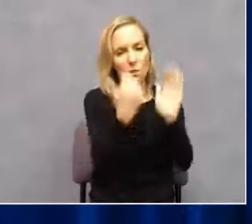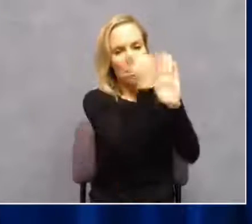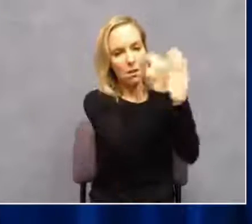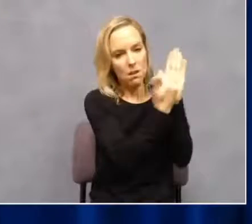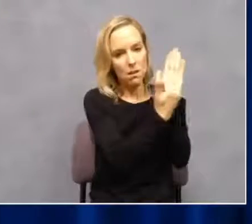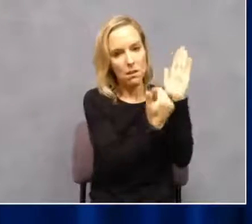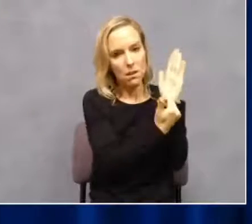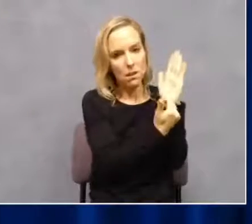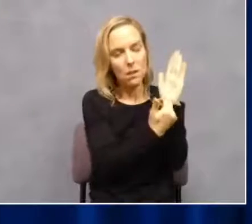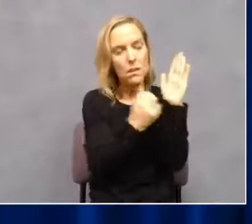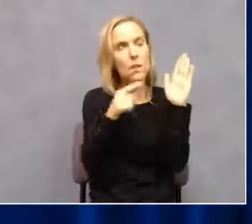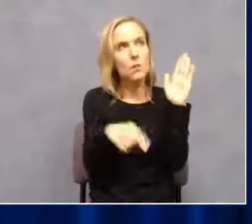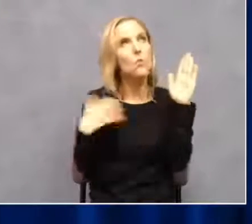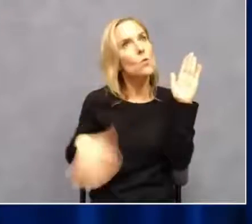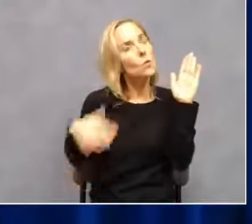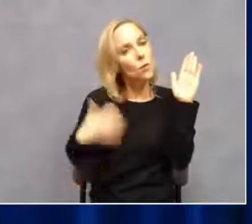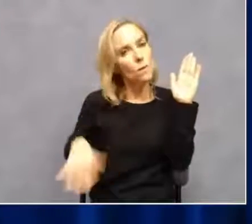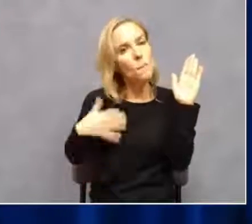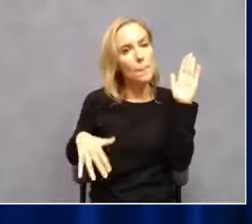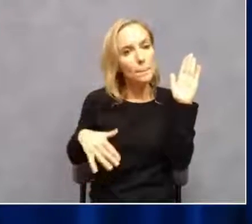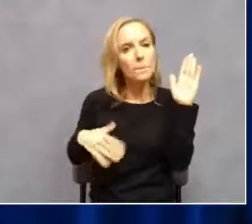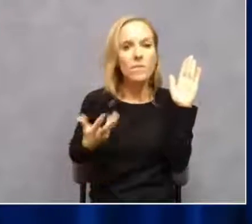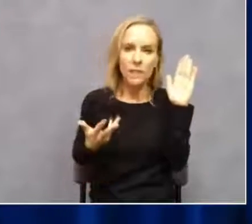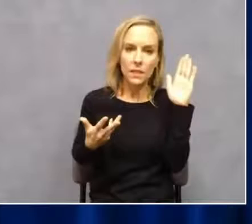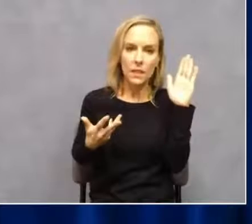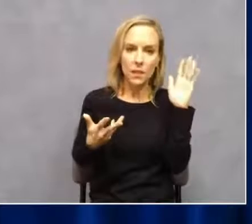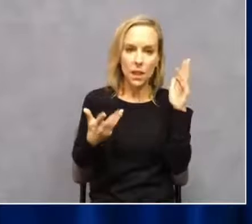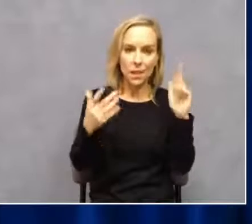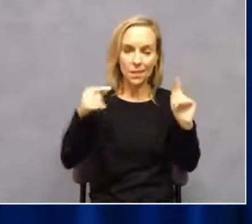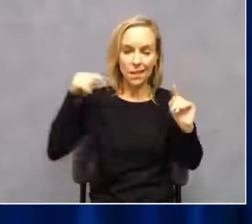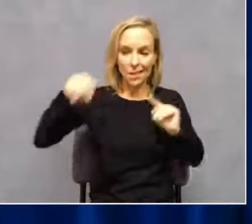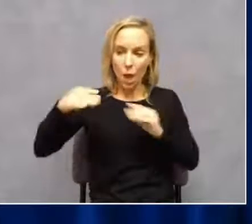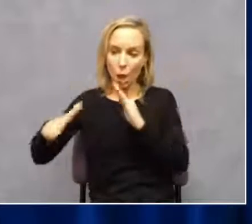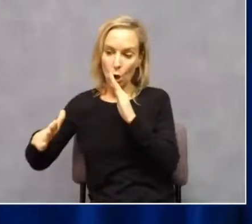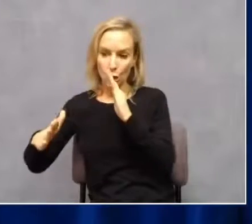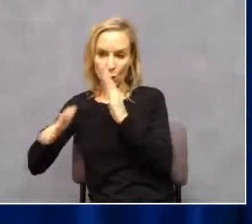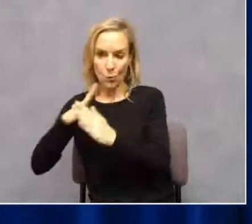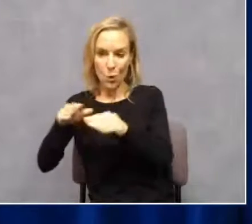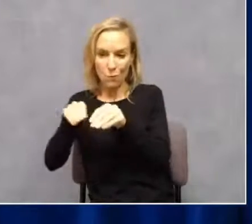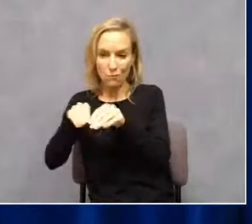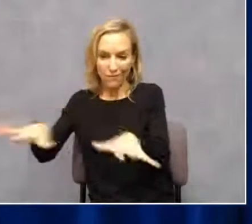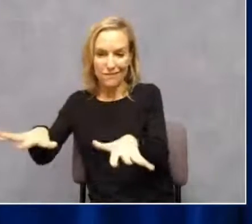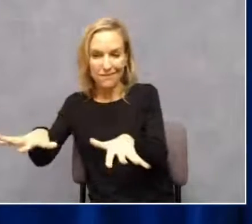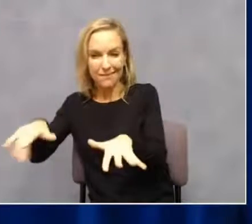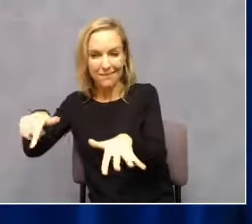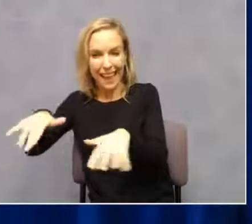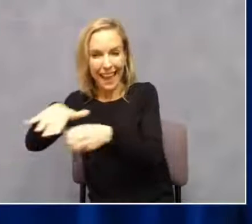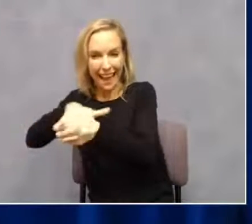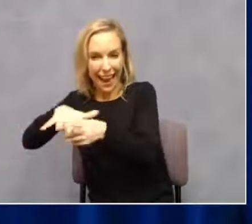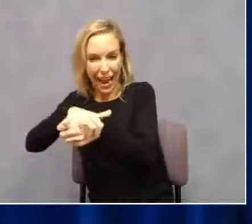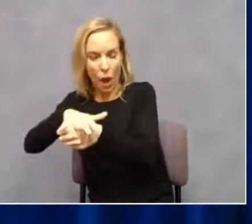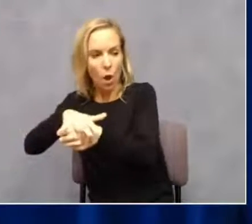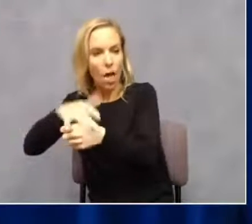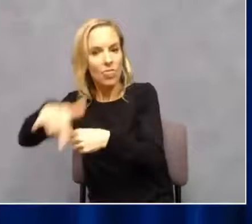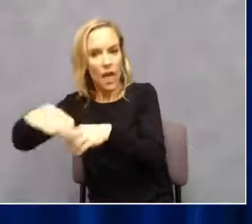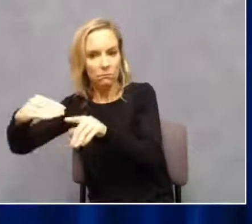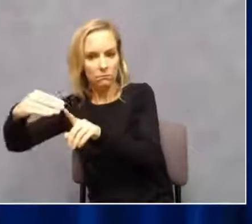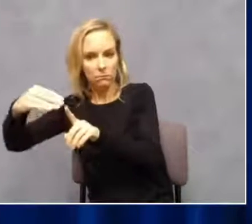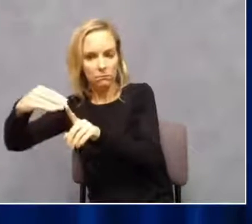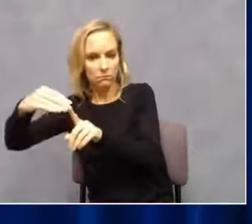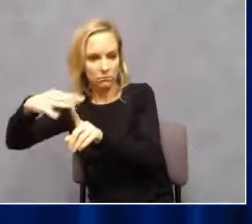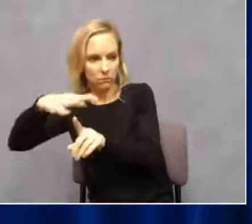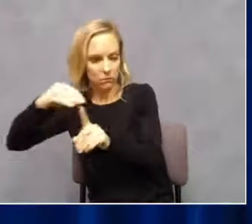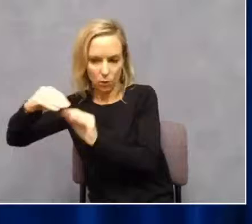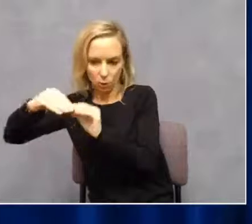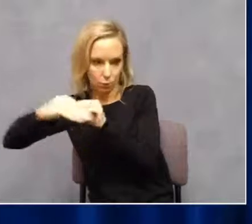is probably, the community spread is the most important factor in what happens within facilities